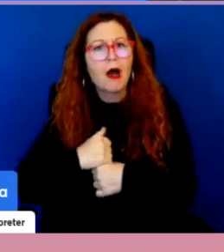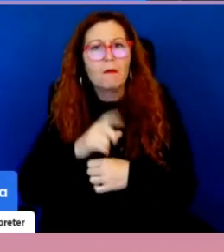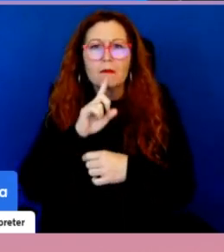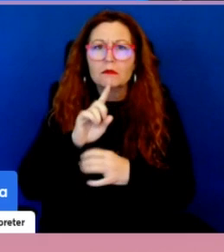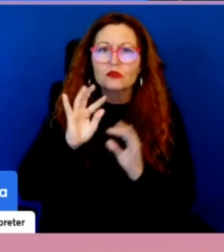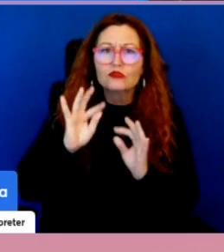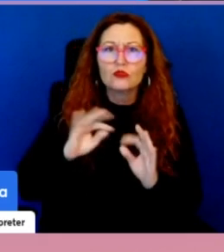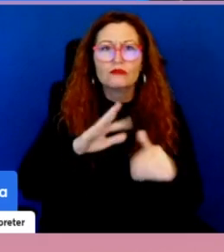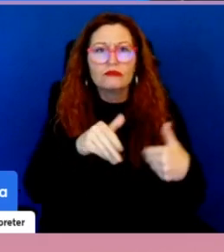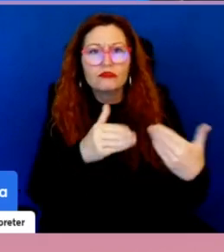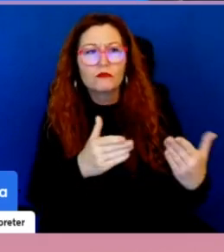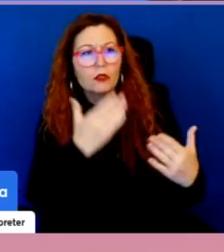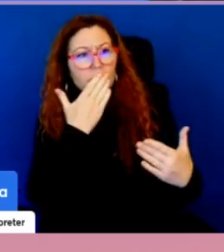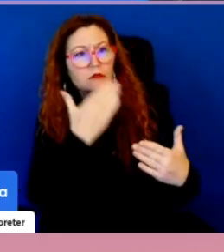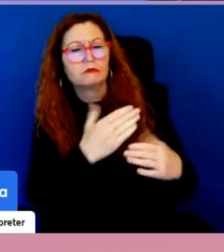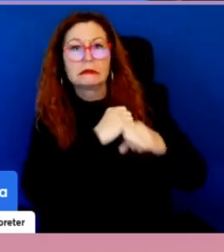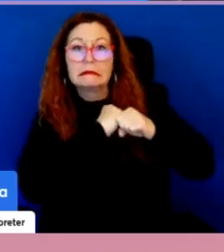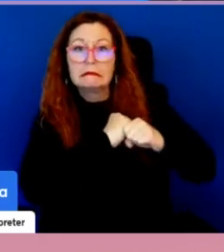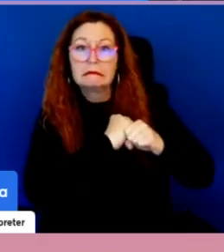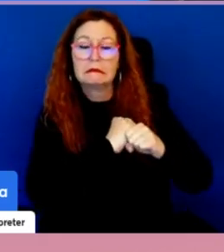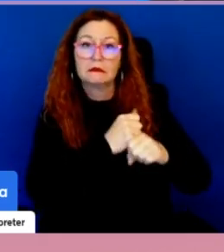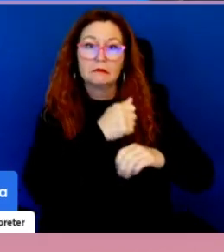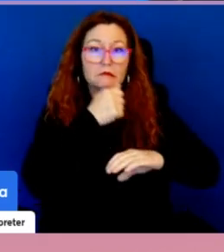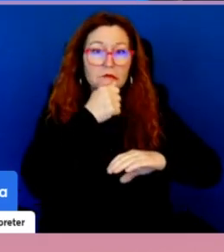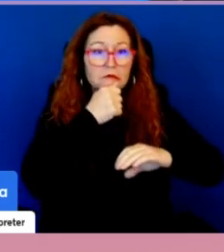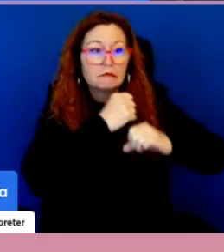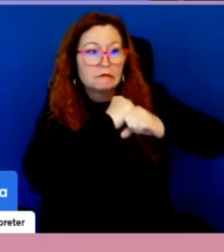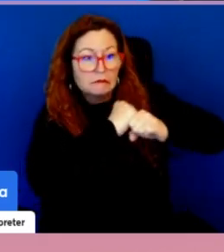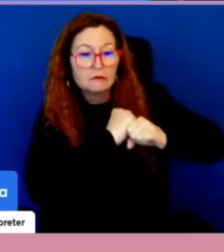communication back to a central location?